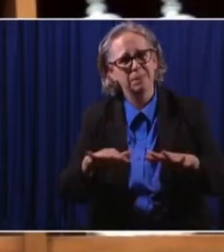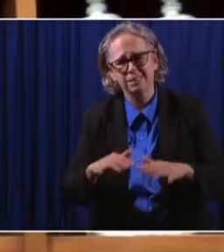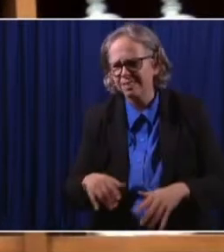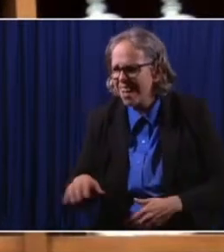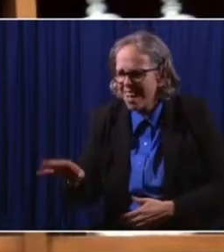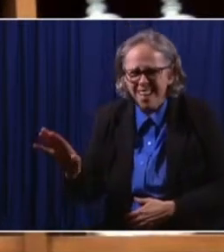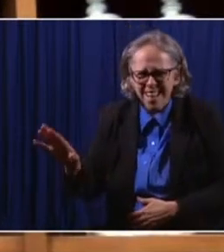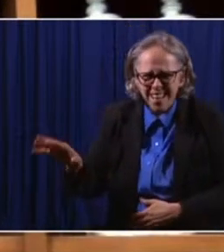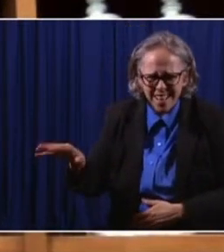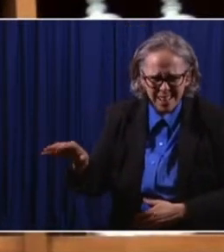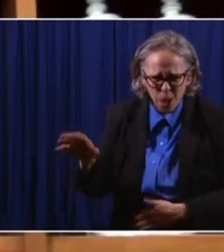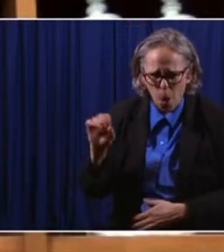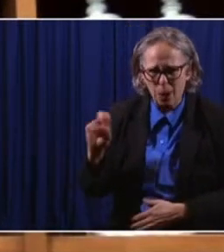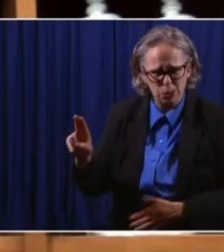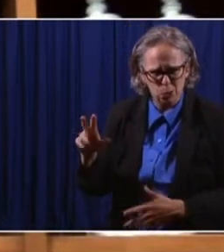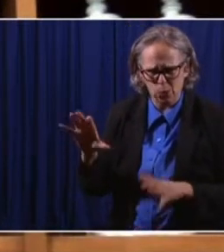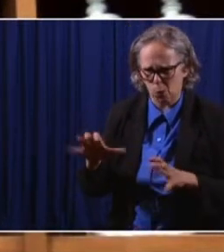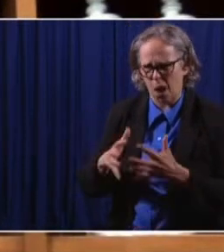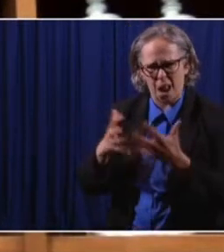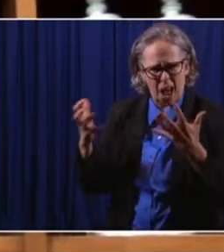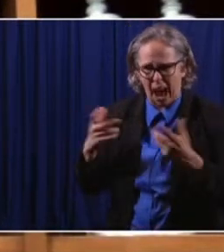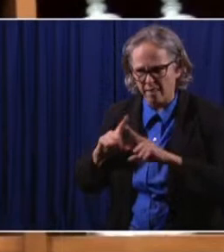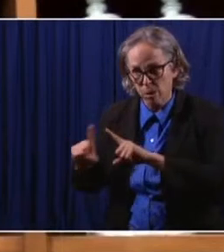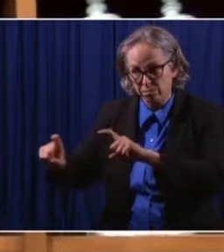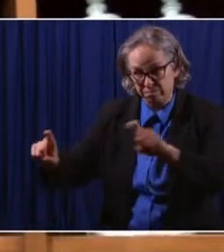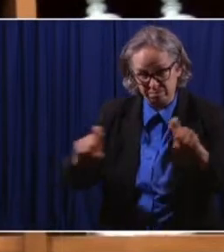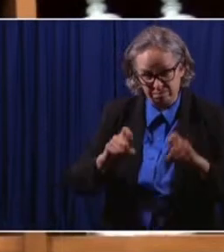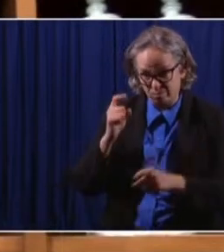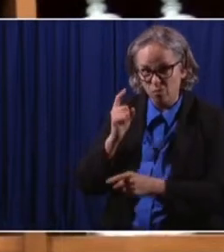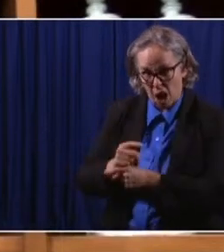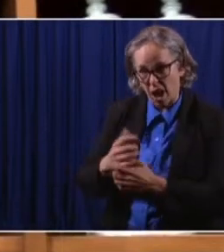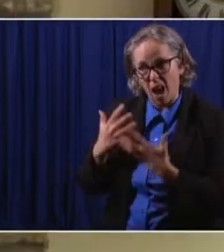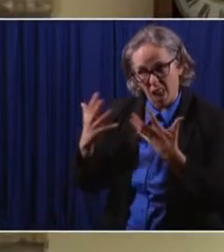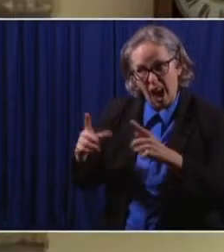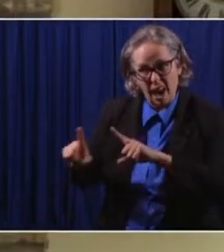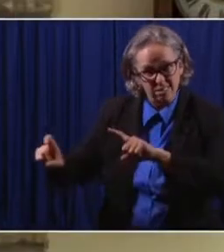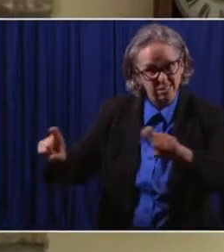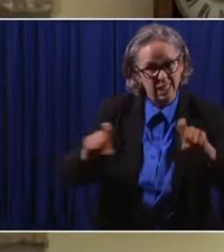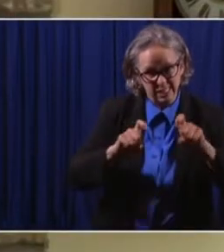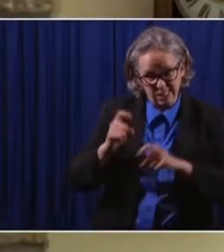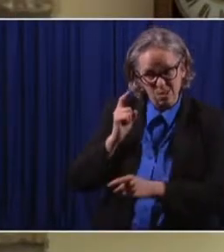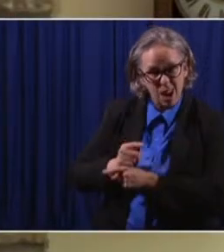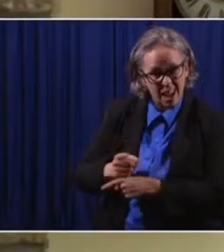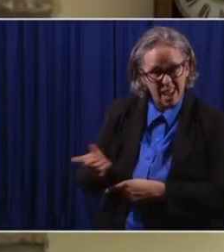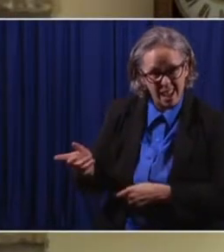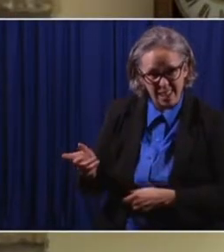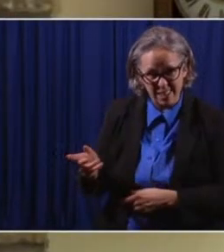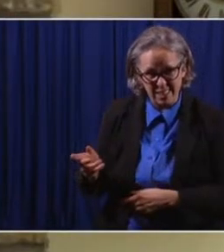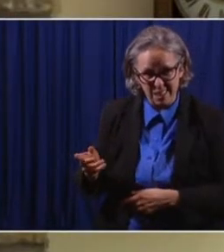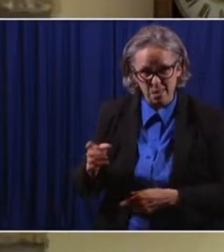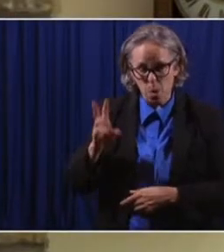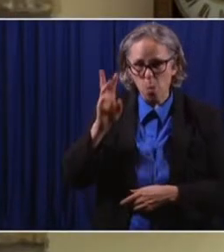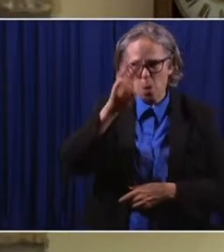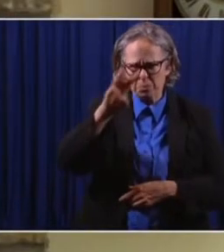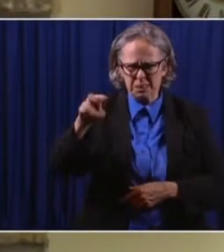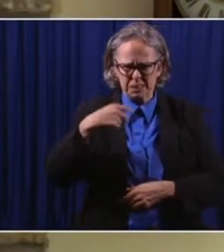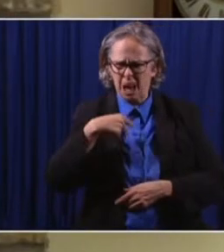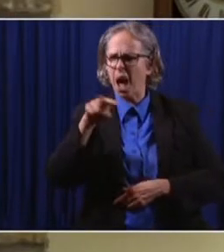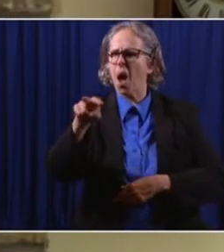testing, significant amount of testing. They're putting it up on a web page.